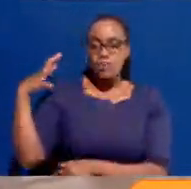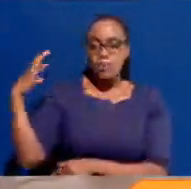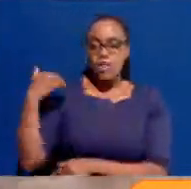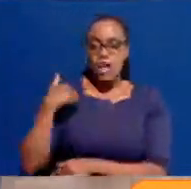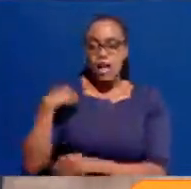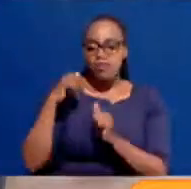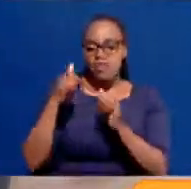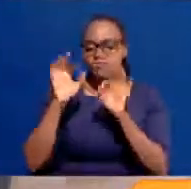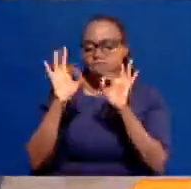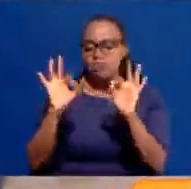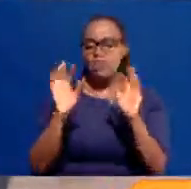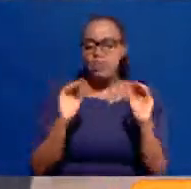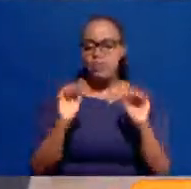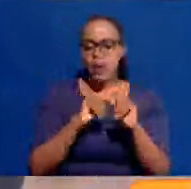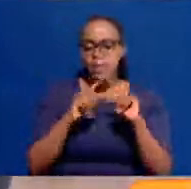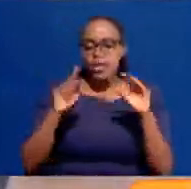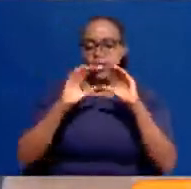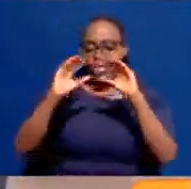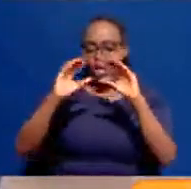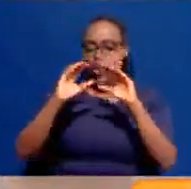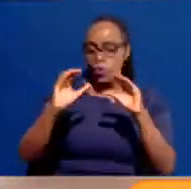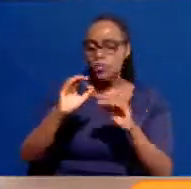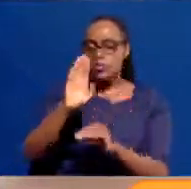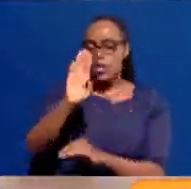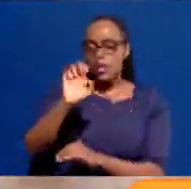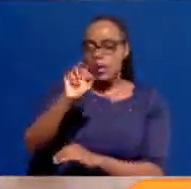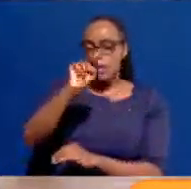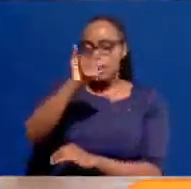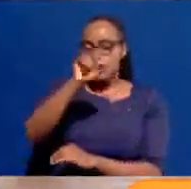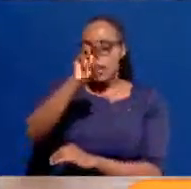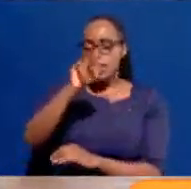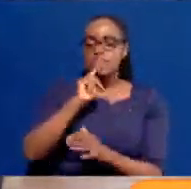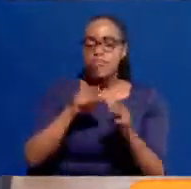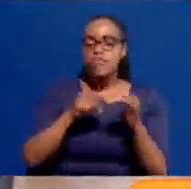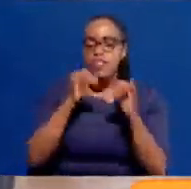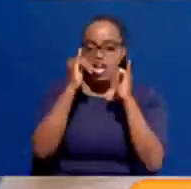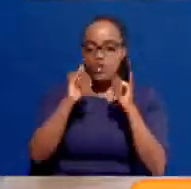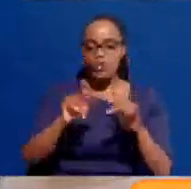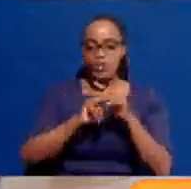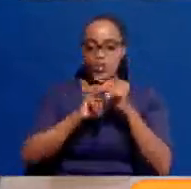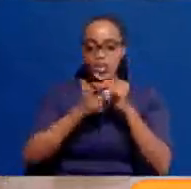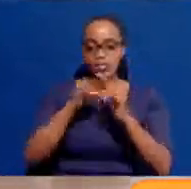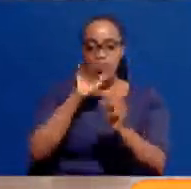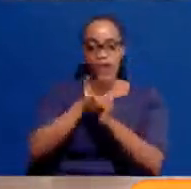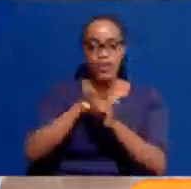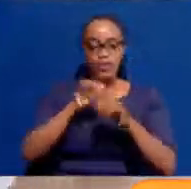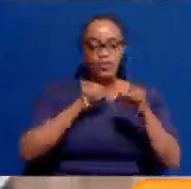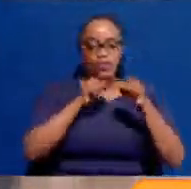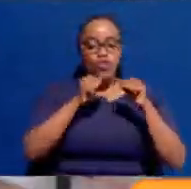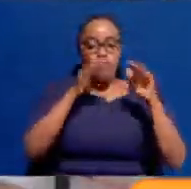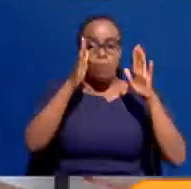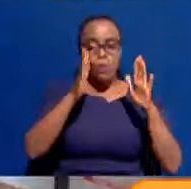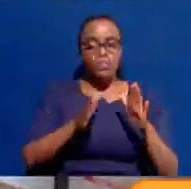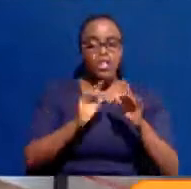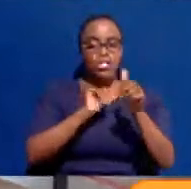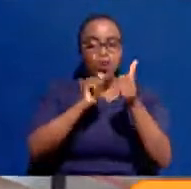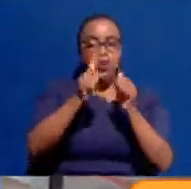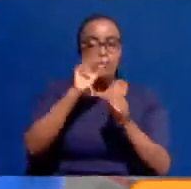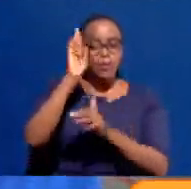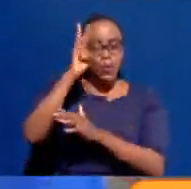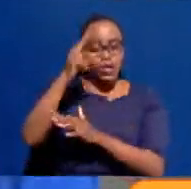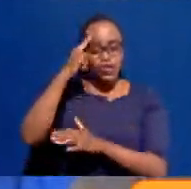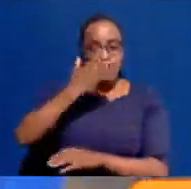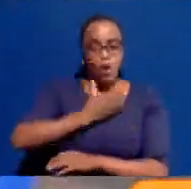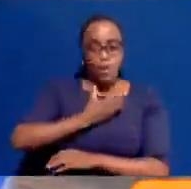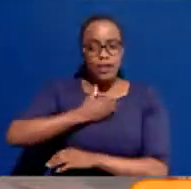been impressive, but coach Benjamin Moses believes this is a fresh start for many boxers who will compete for medals